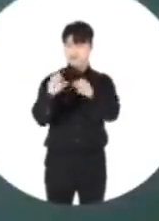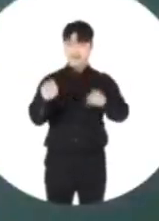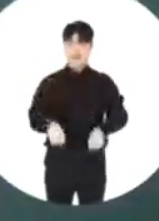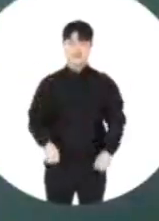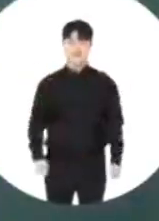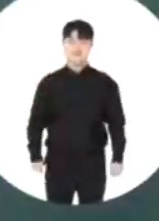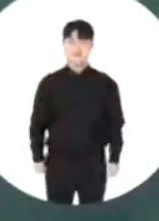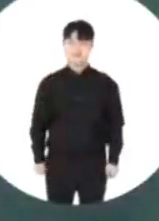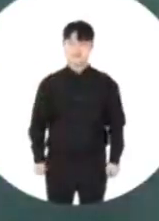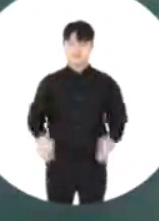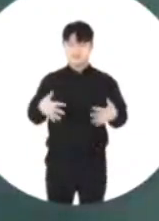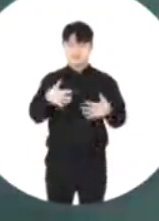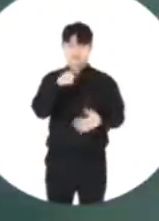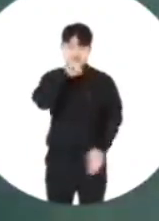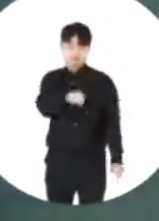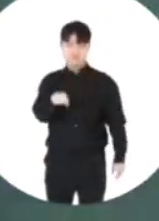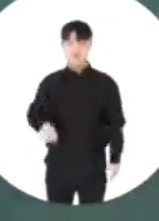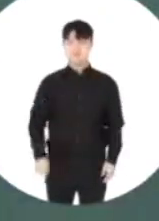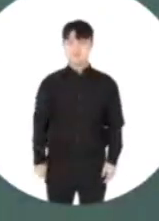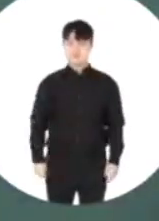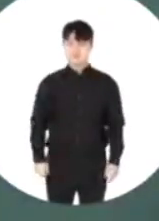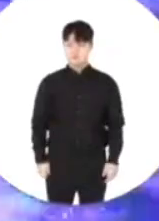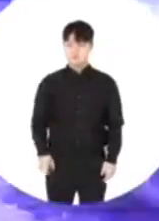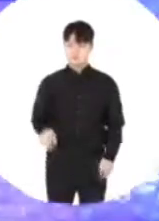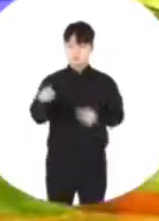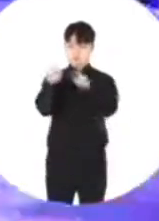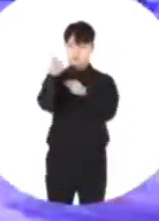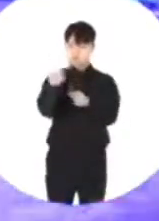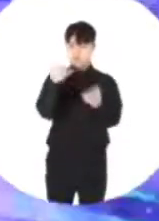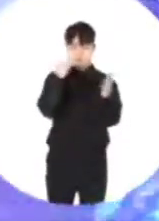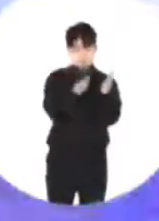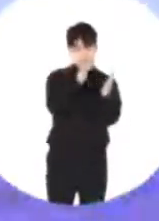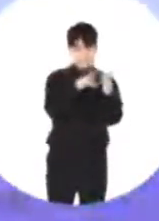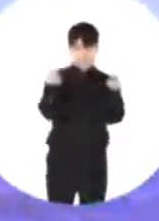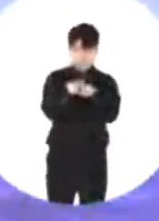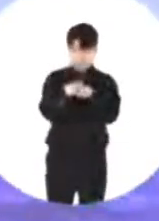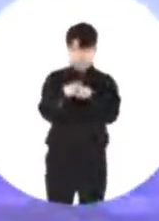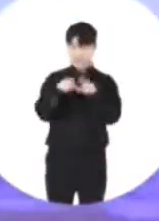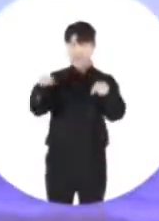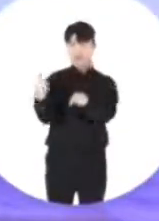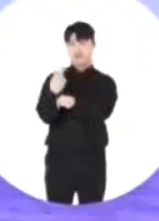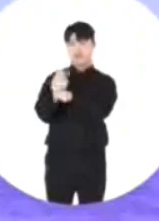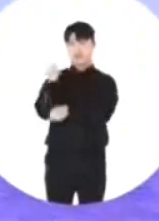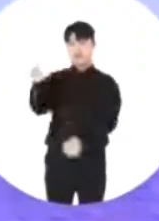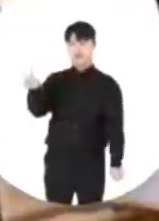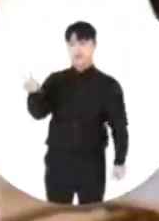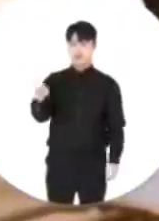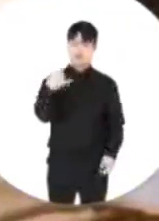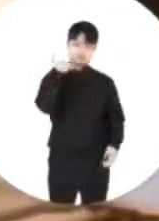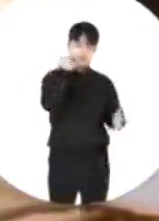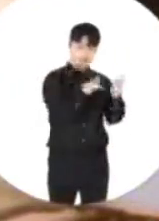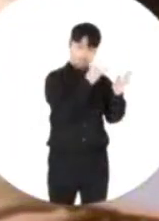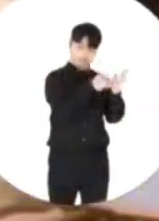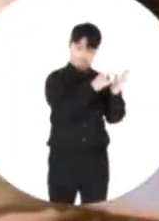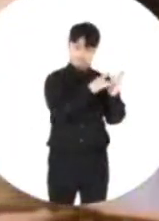I love the Sero. By becoming an extension of my phone, it maximizes my mobile media experience and